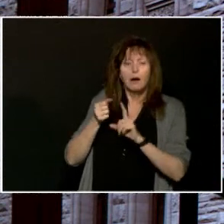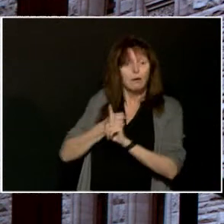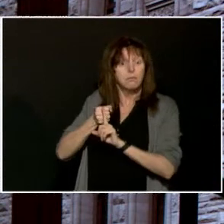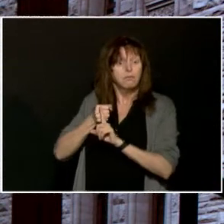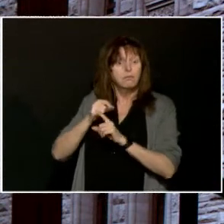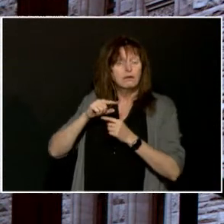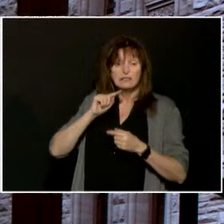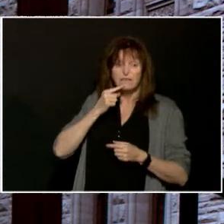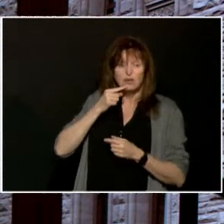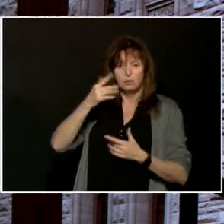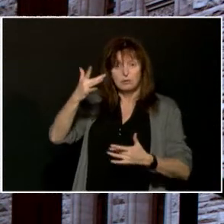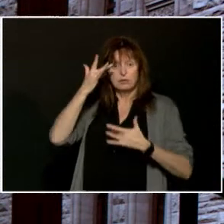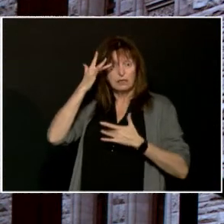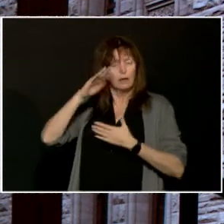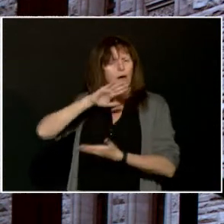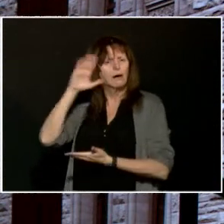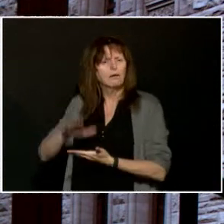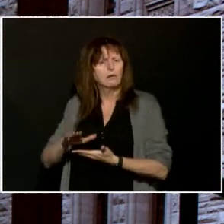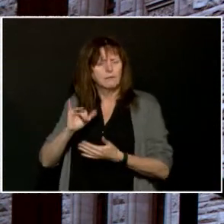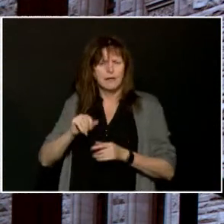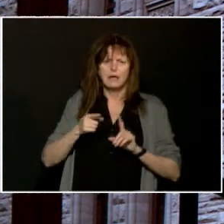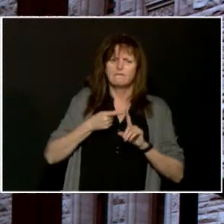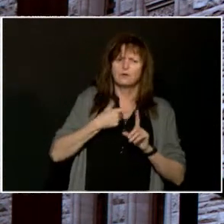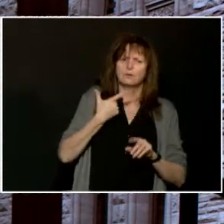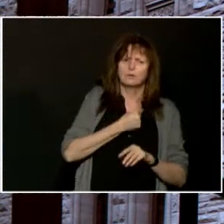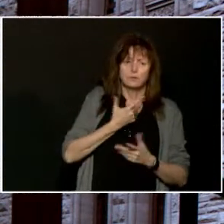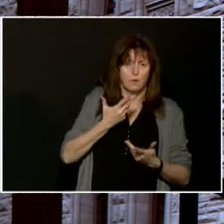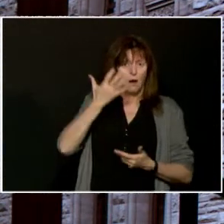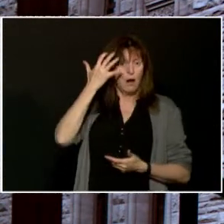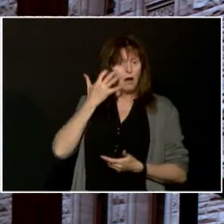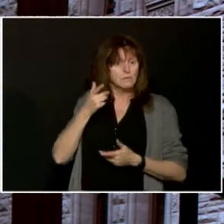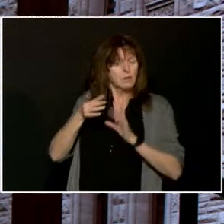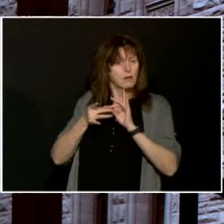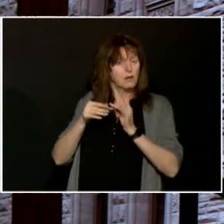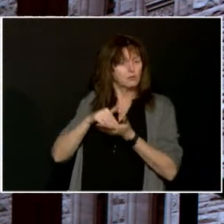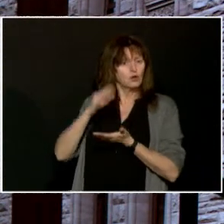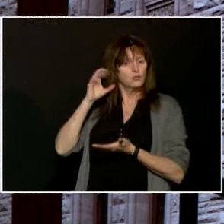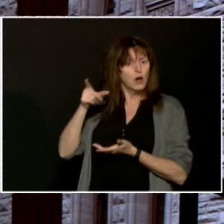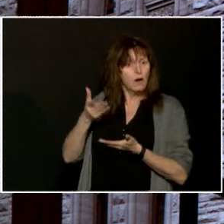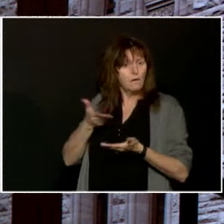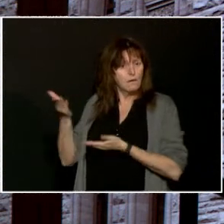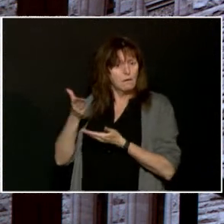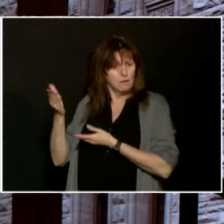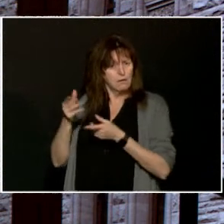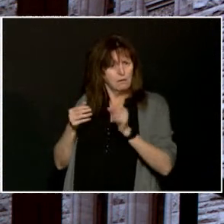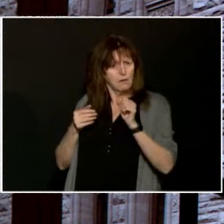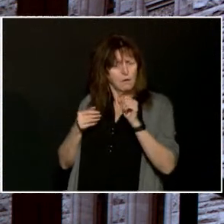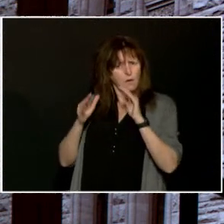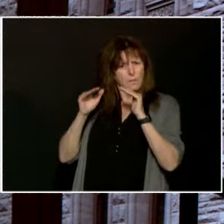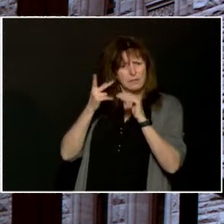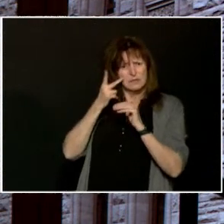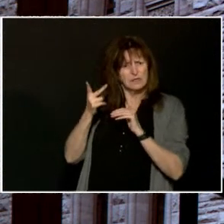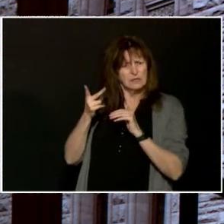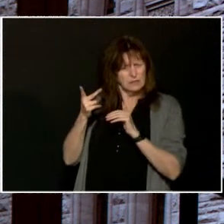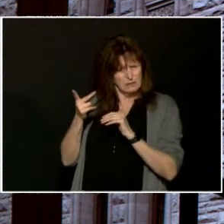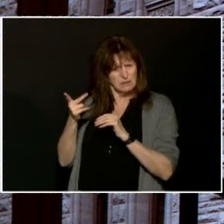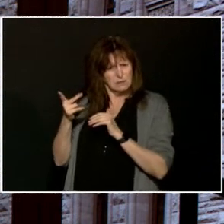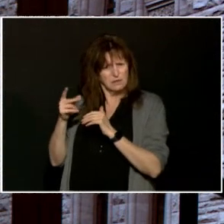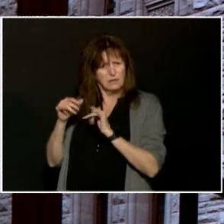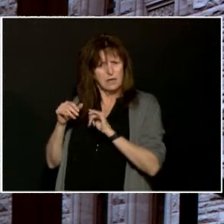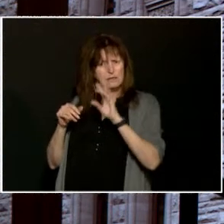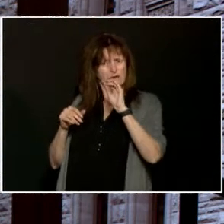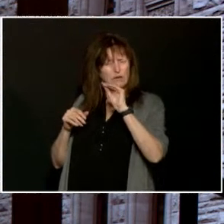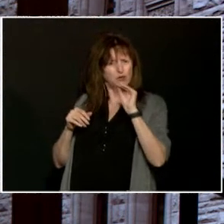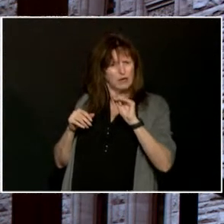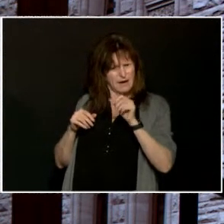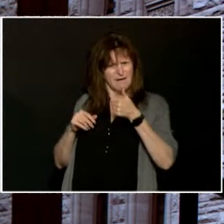alluding to, seeing the drop in hospitalizations. And we hope to see the benefit of that, especially with 70%. And so hospitalization and death in most